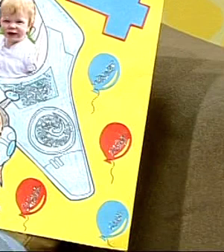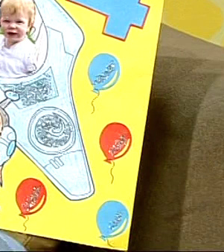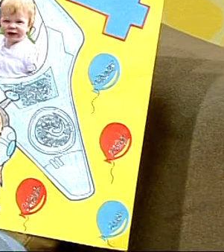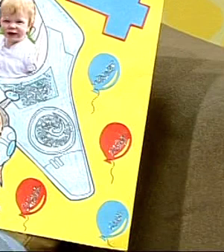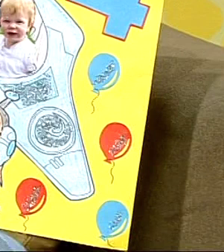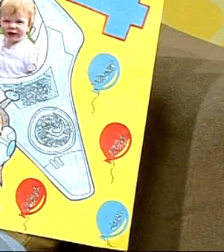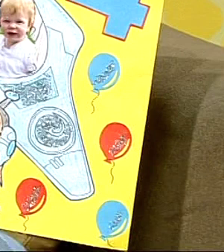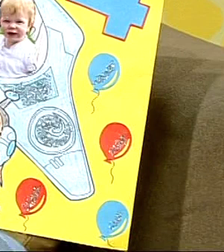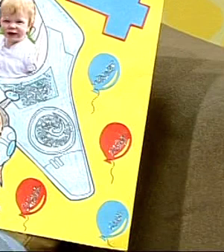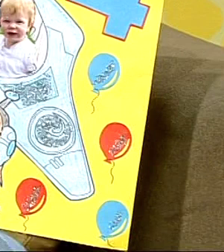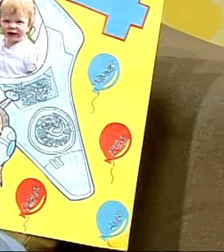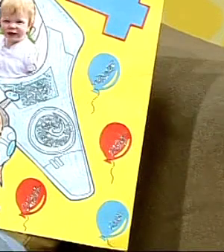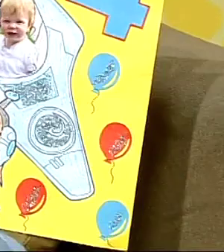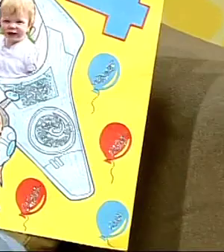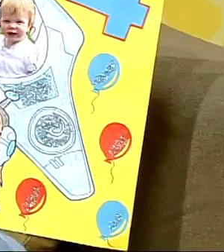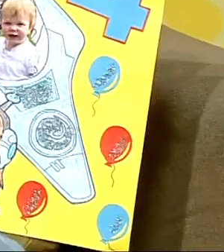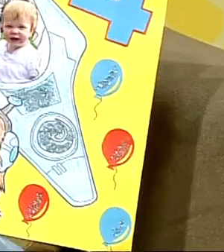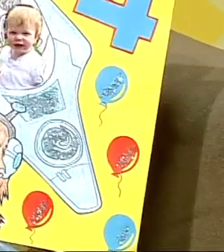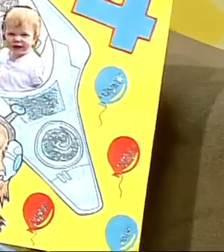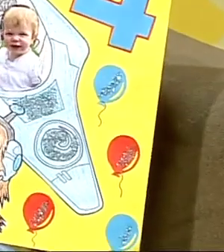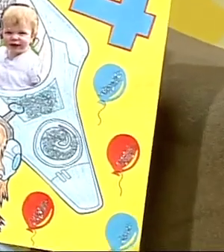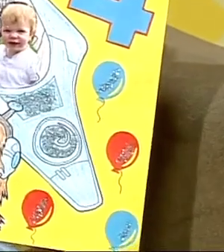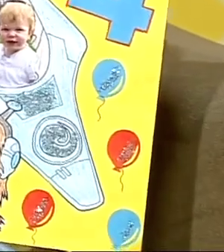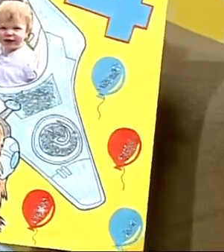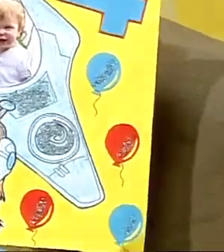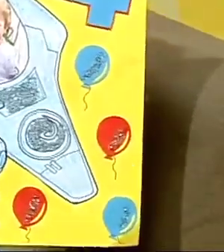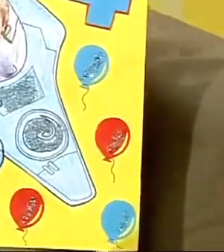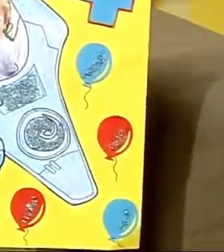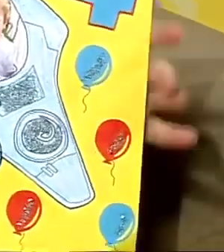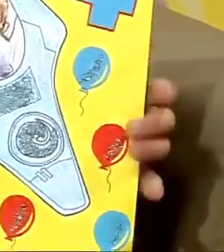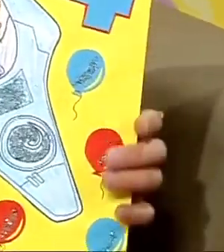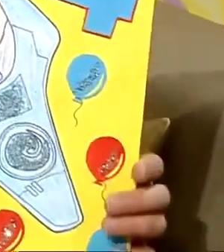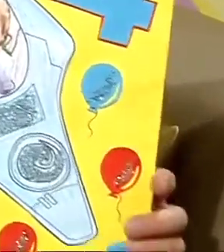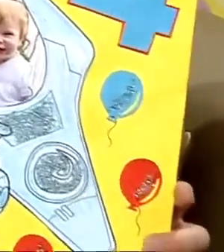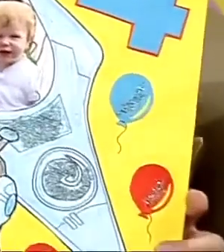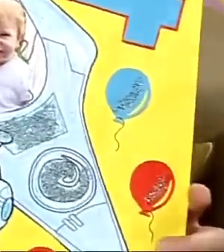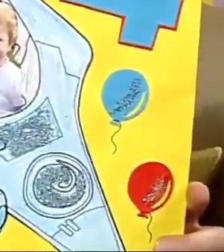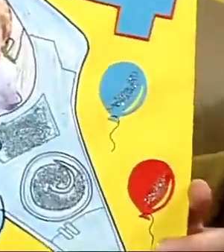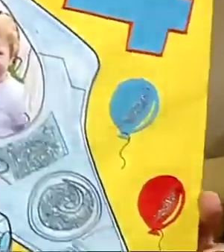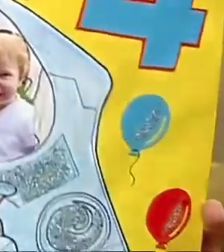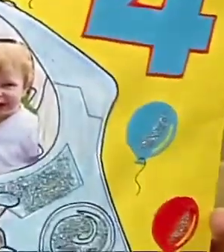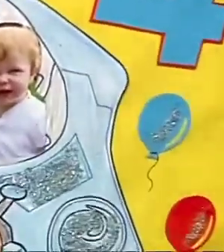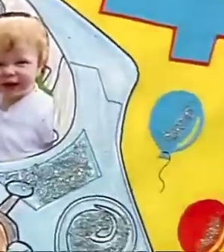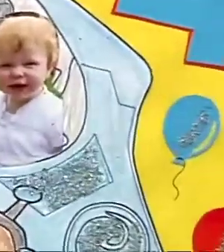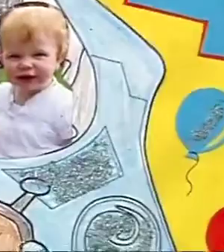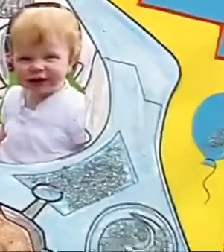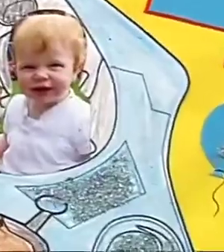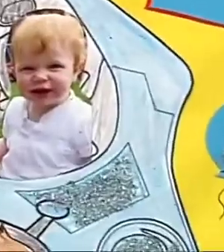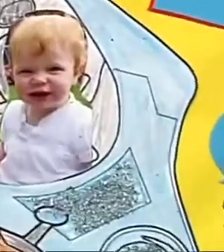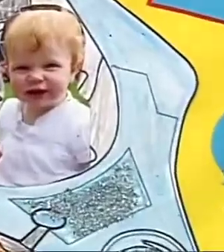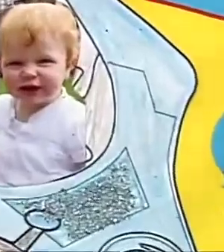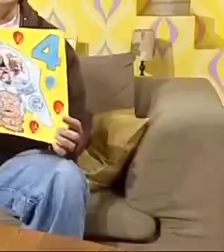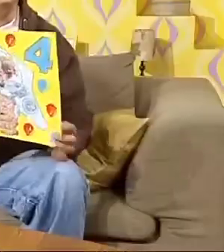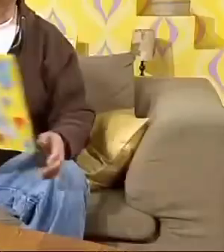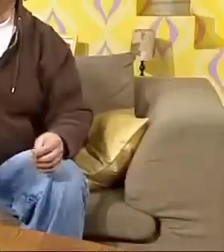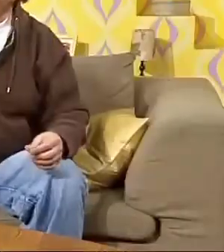look. Ben, you are 4 today. Fantastic card. Have a wonderful birthday, won't you? With lots of love from Mummy, Daddy and little sister